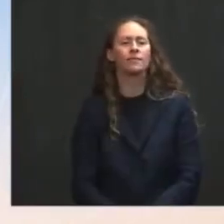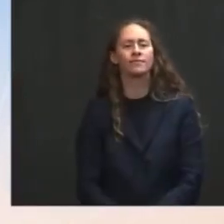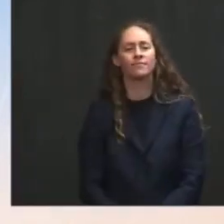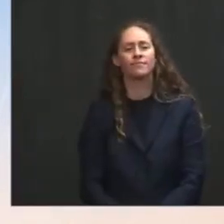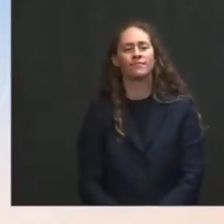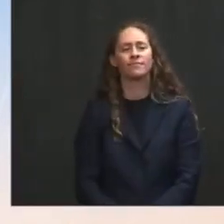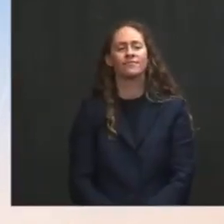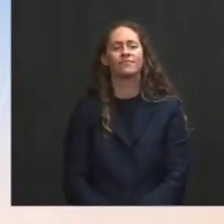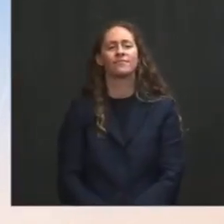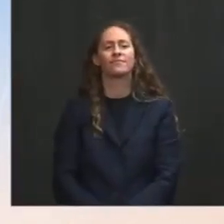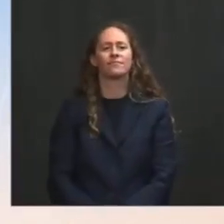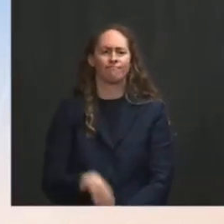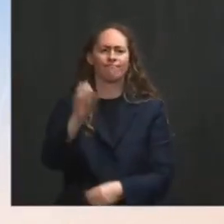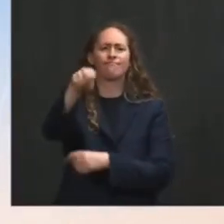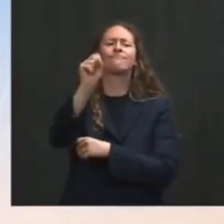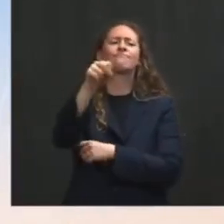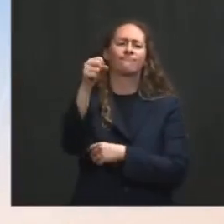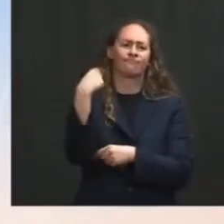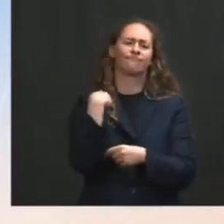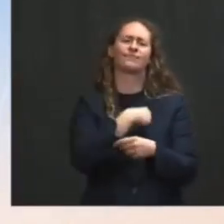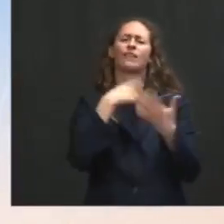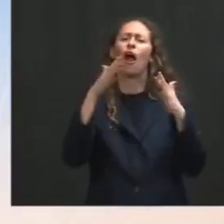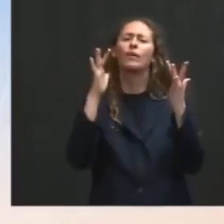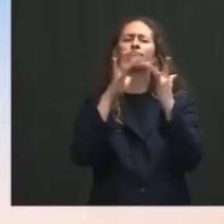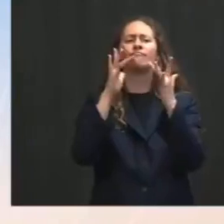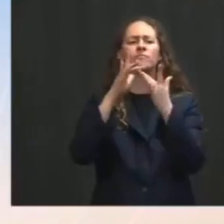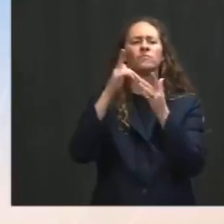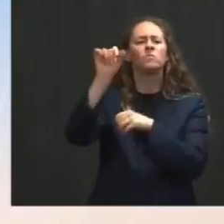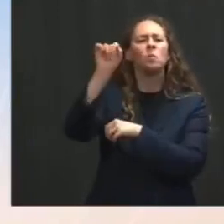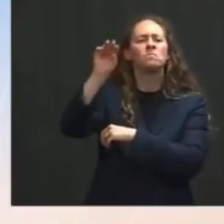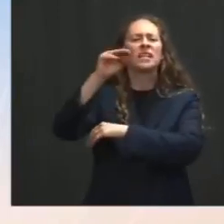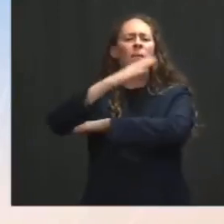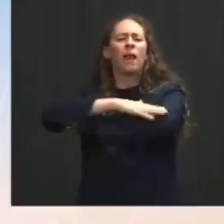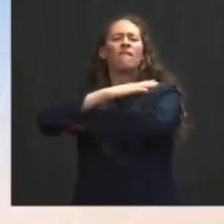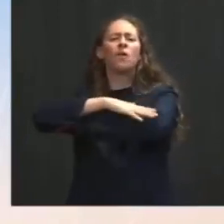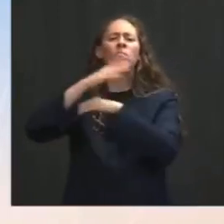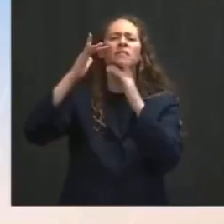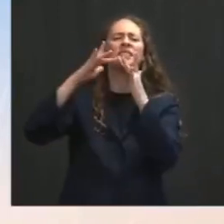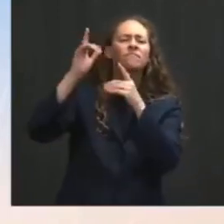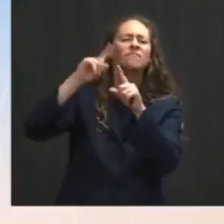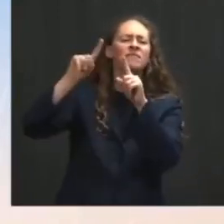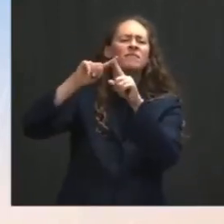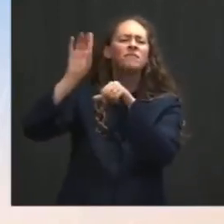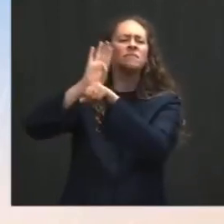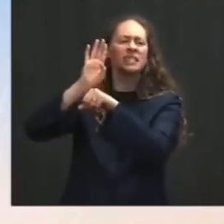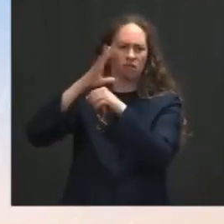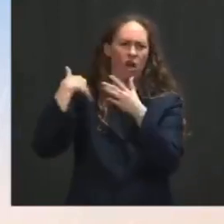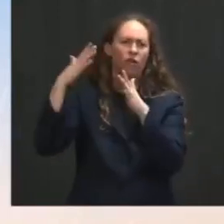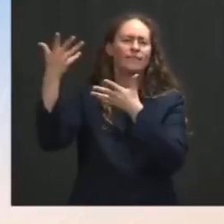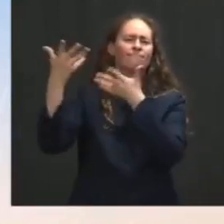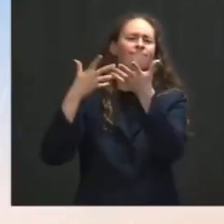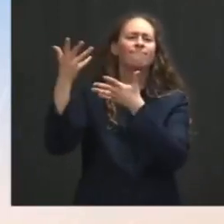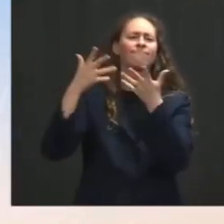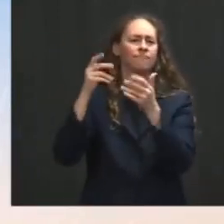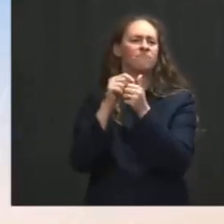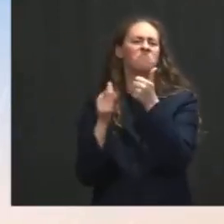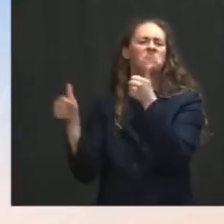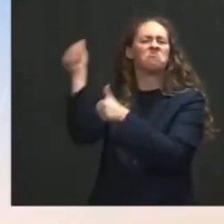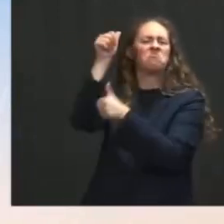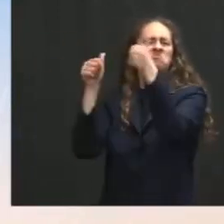touch with these social media platforms, and those engagements typically happen through members of our senior staff, but also members